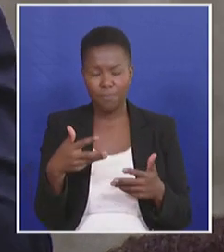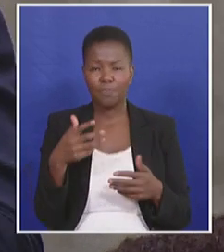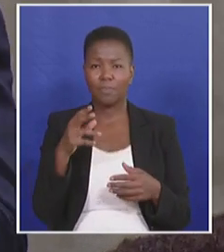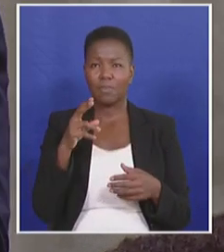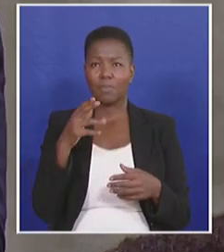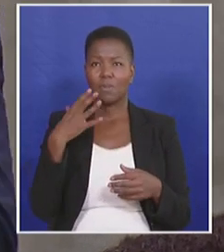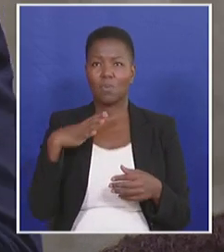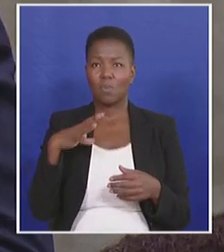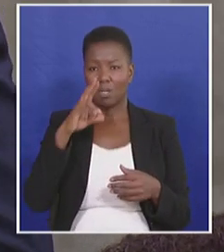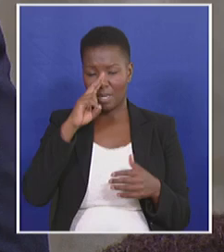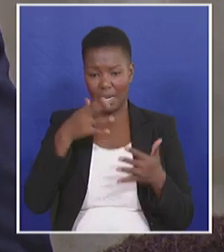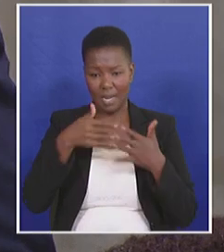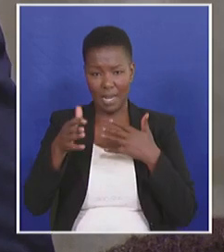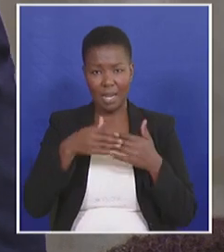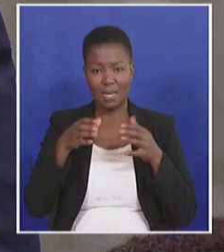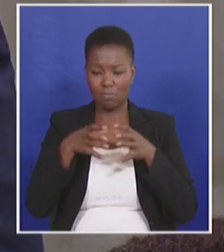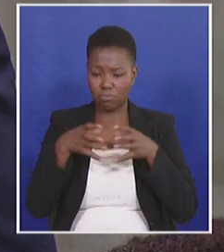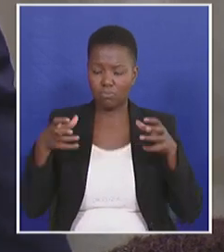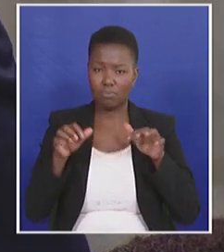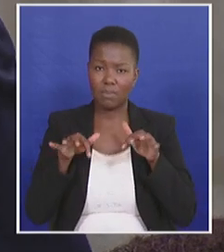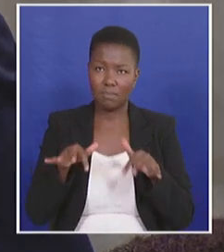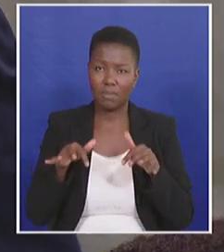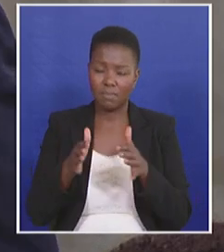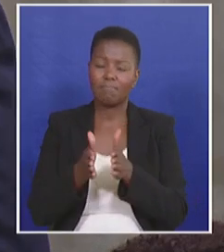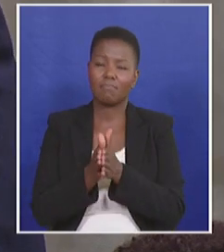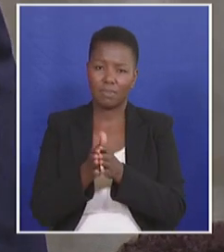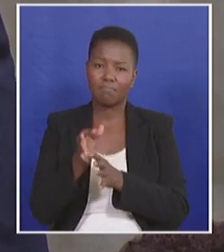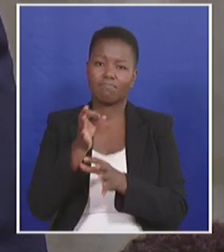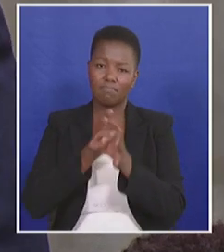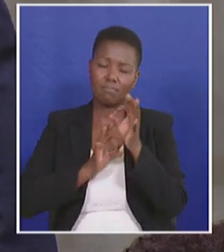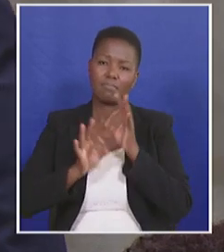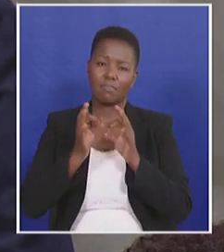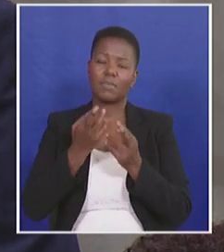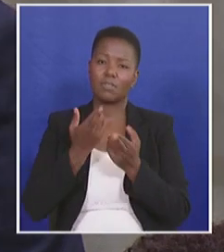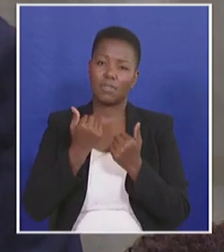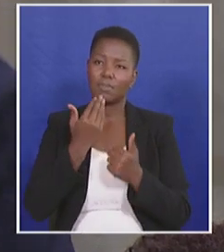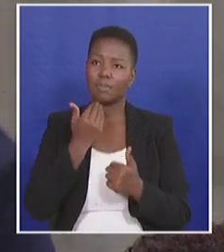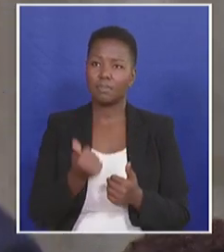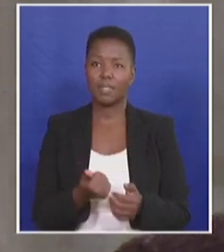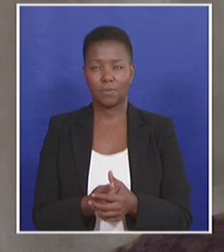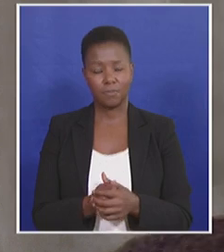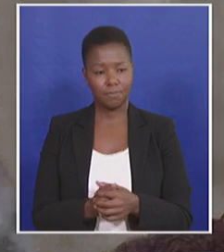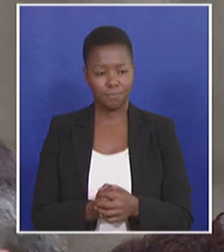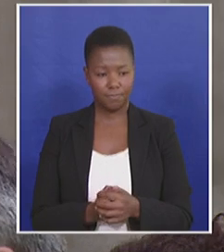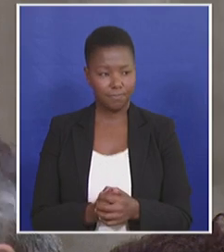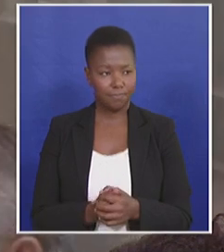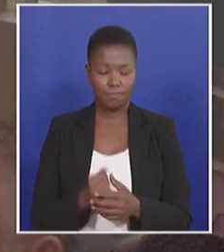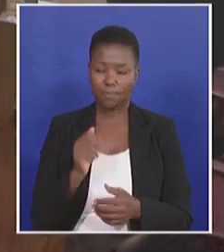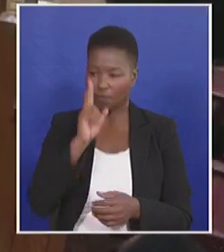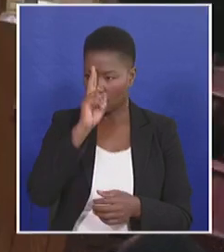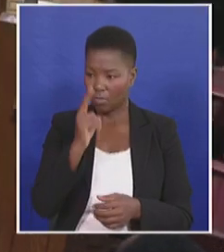to support whatever the growth is going to be. Can you just respond to that? Thank you, sir. Honorable